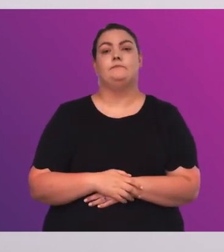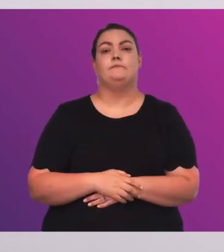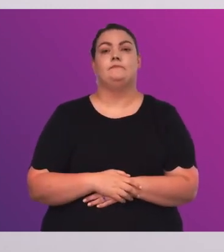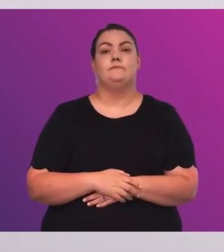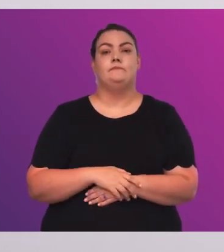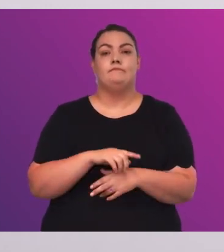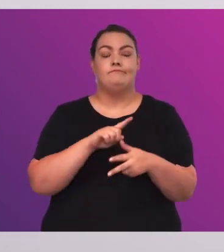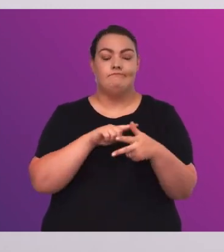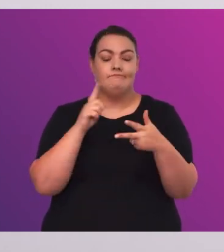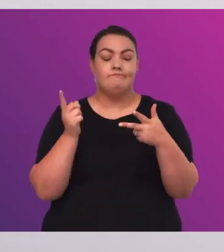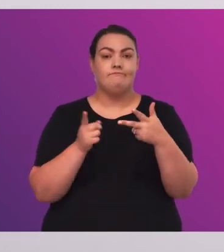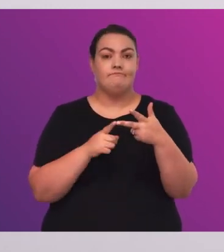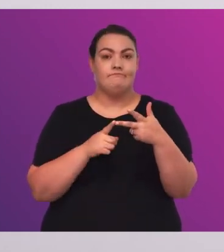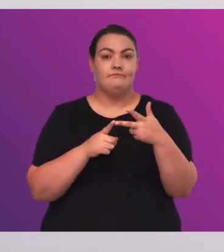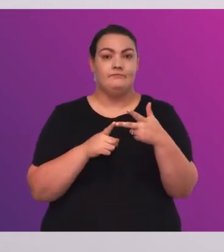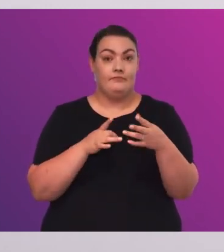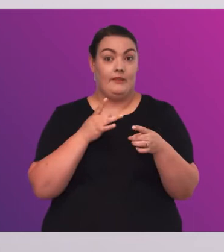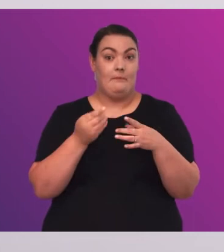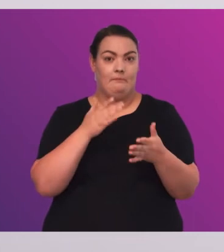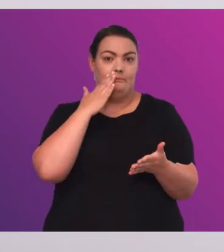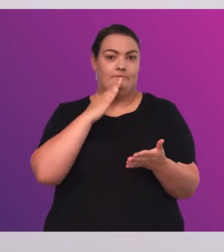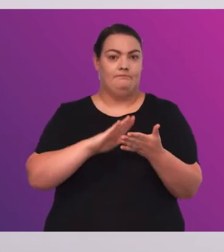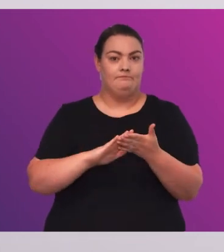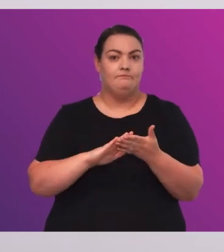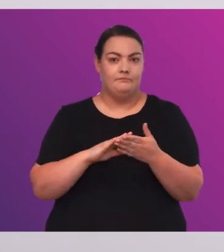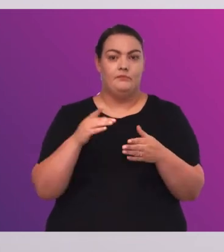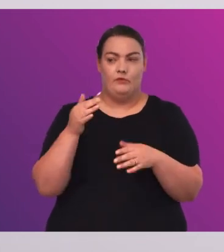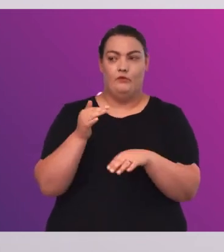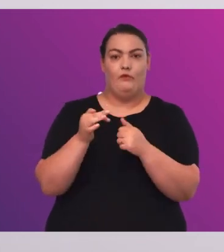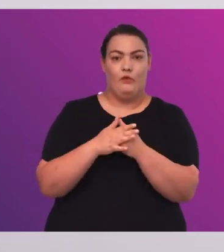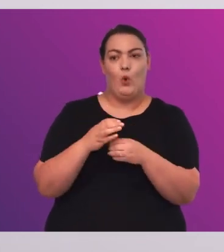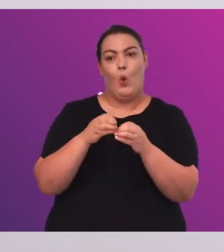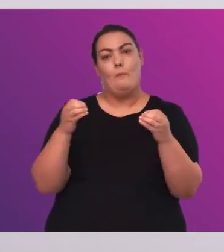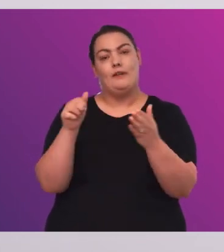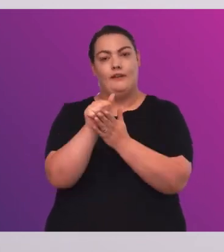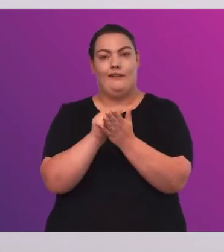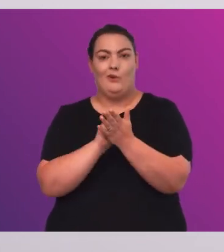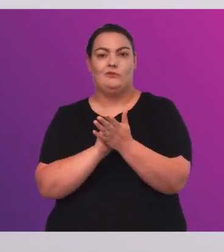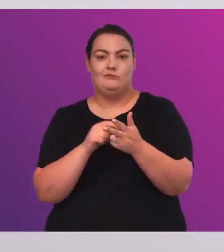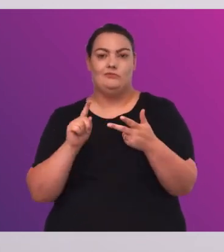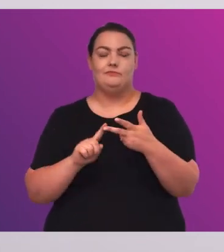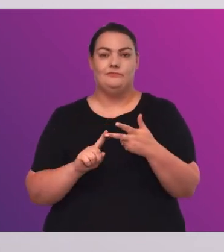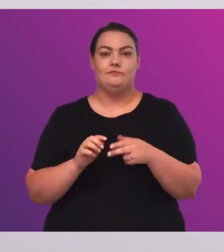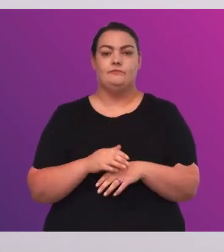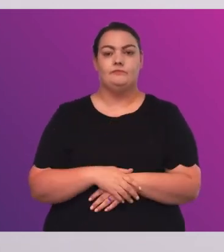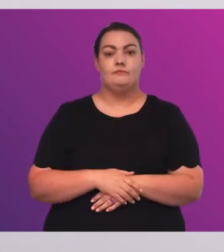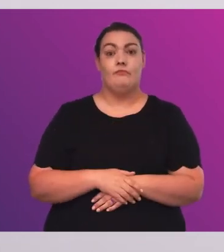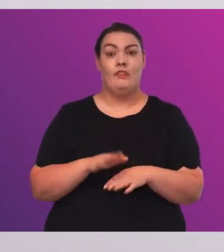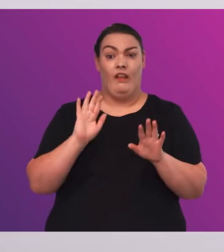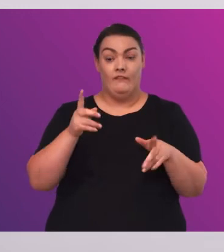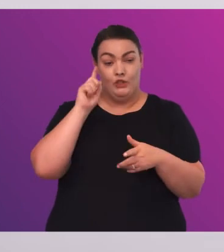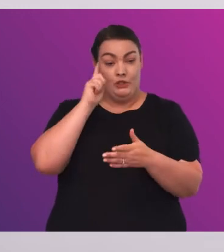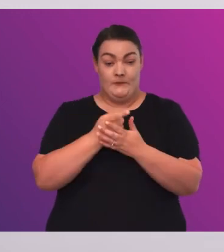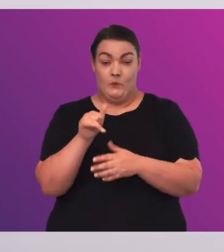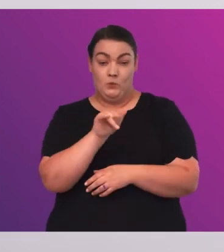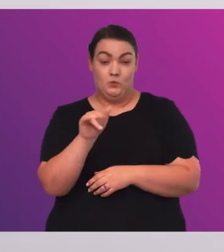Step 3, making an appointment to open your account. Once you have decided which bank is right